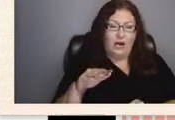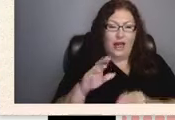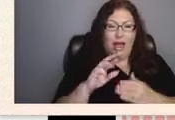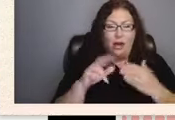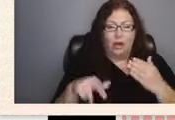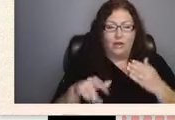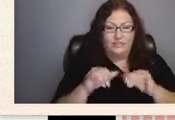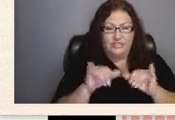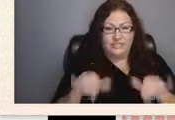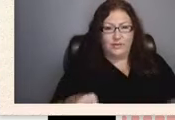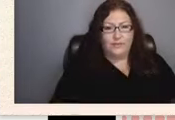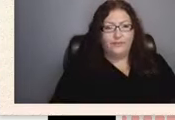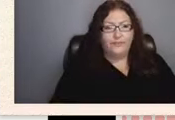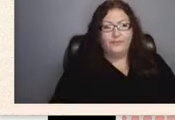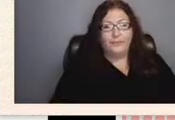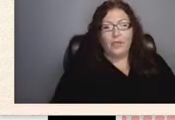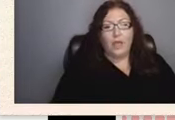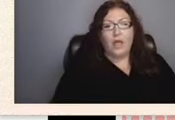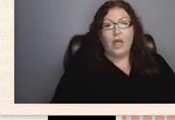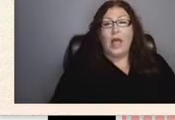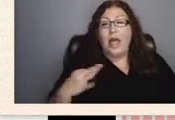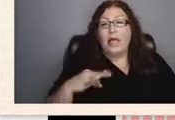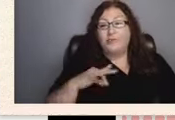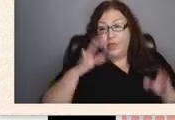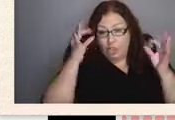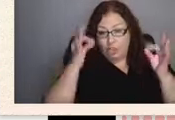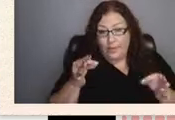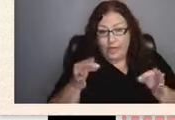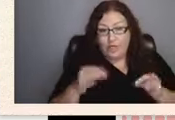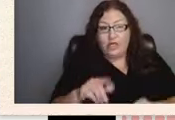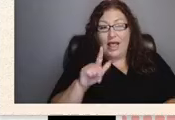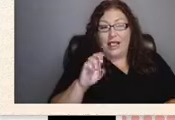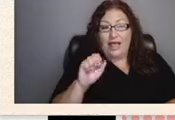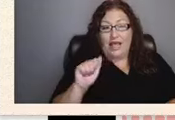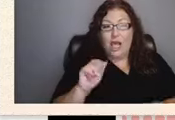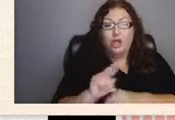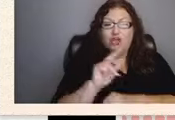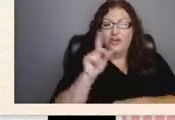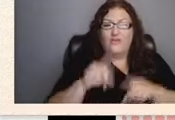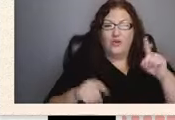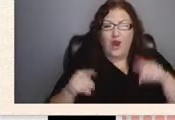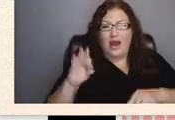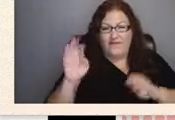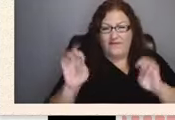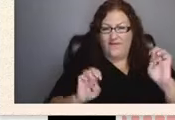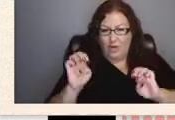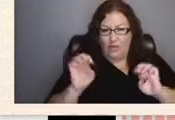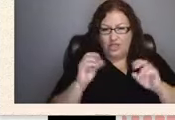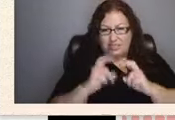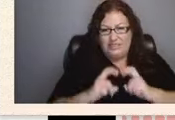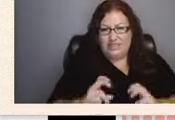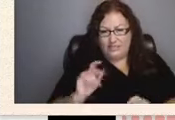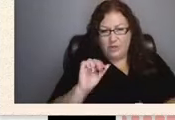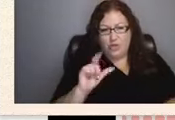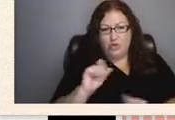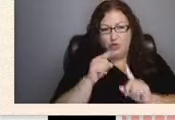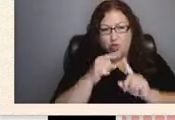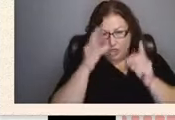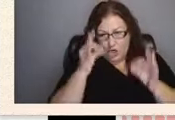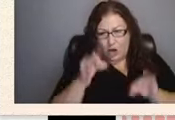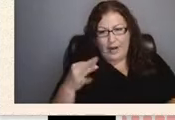So, eligibility determination. The LEA uses a variety of evaluation and assessment tools when determining